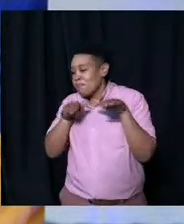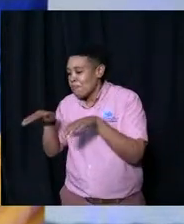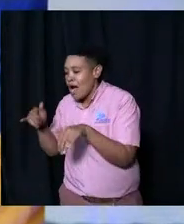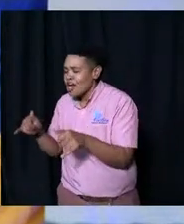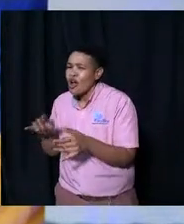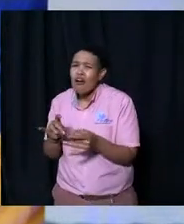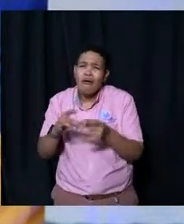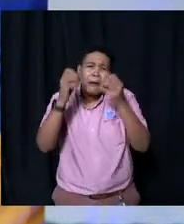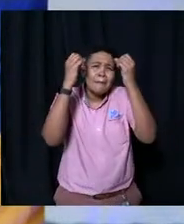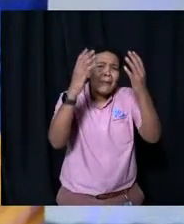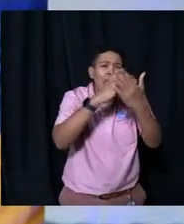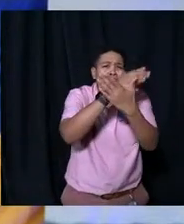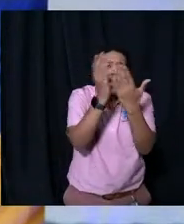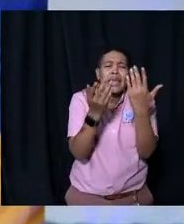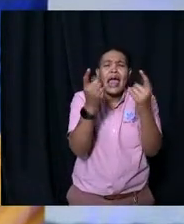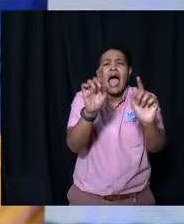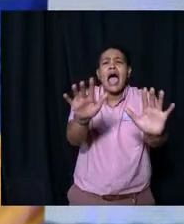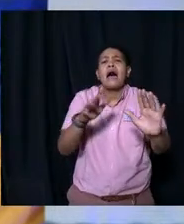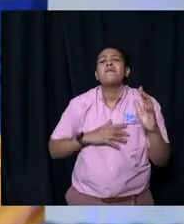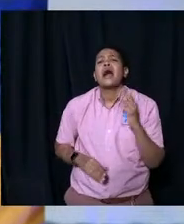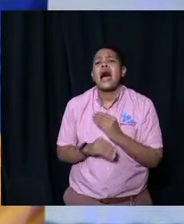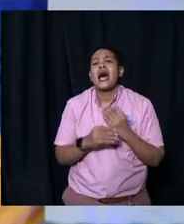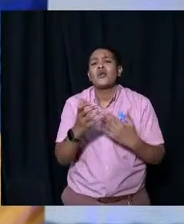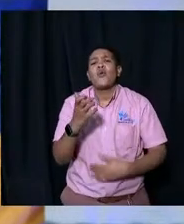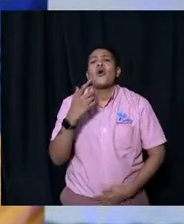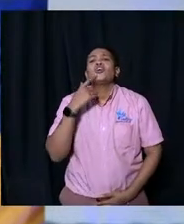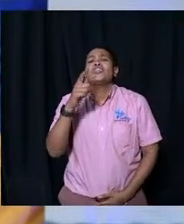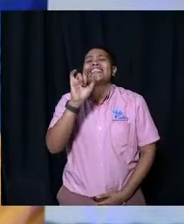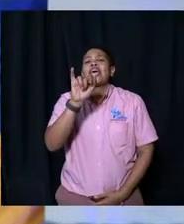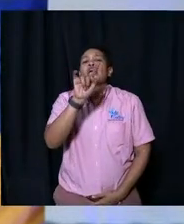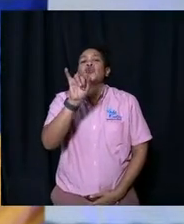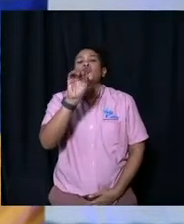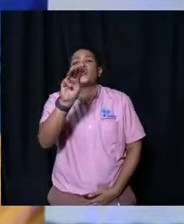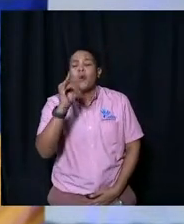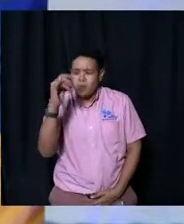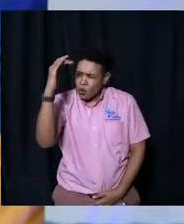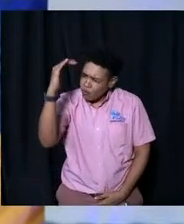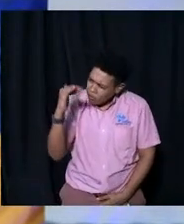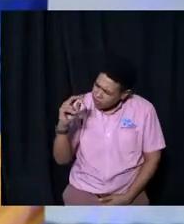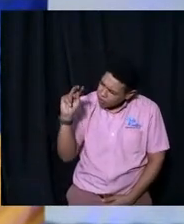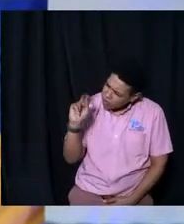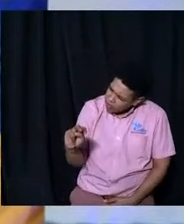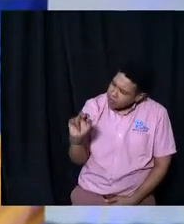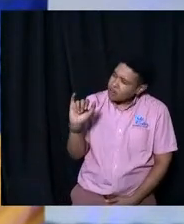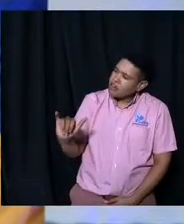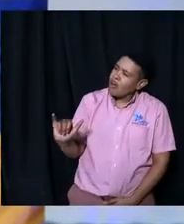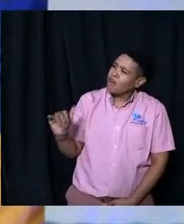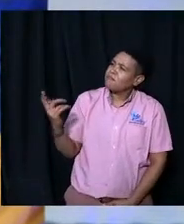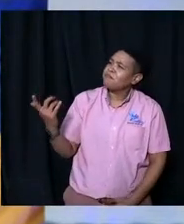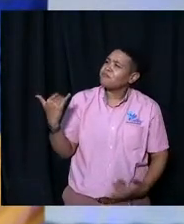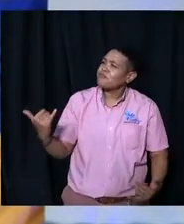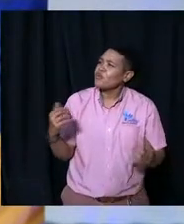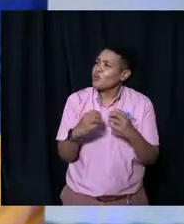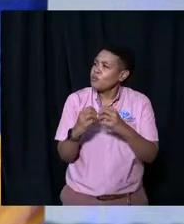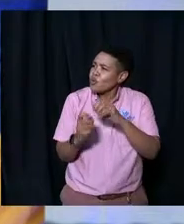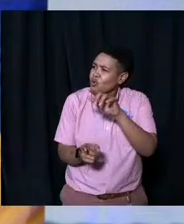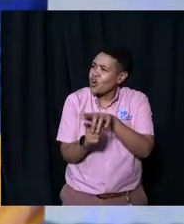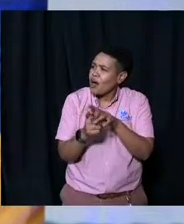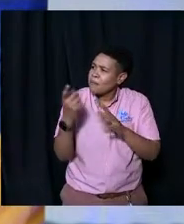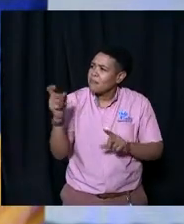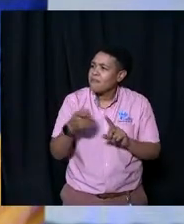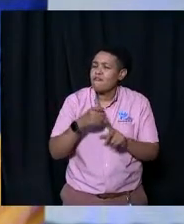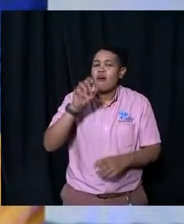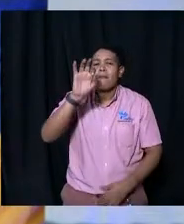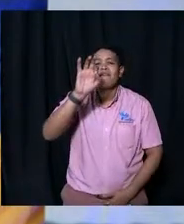so many of these things. And I want to, that was Zoom. Let me go down to, more coming in.